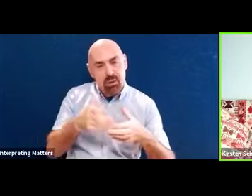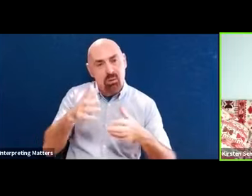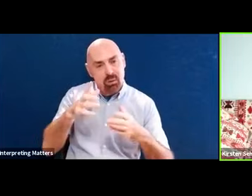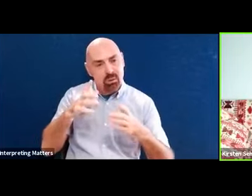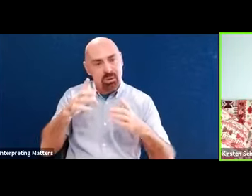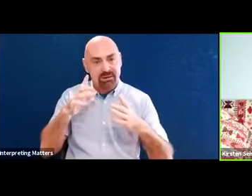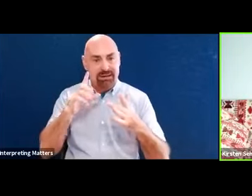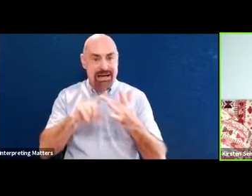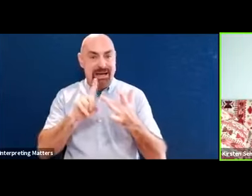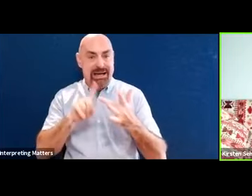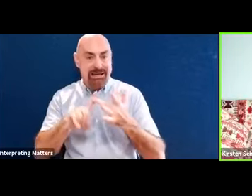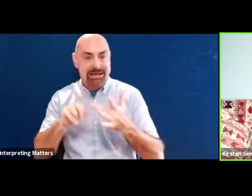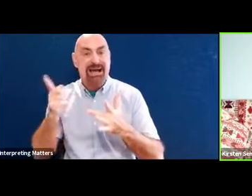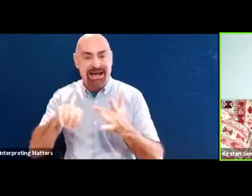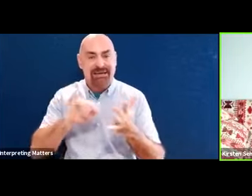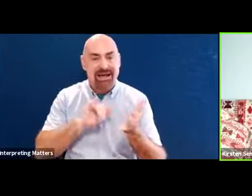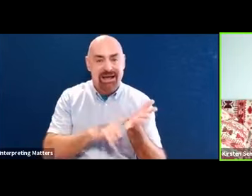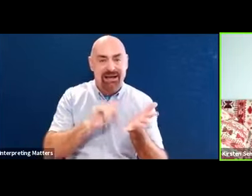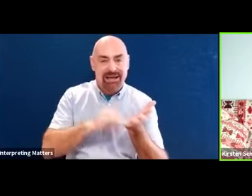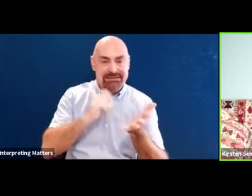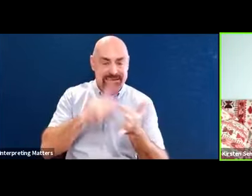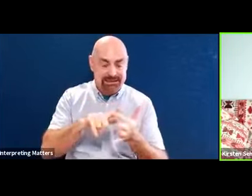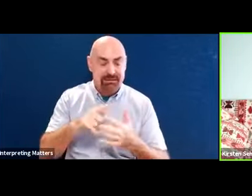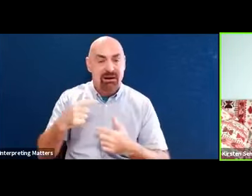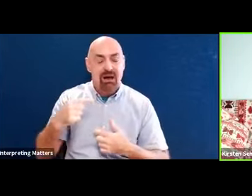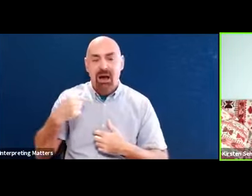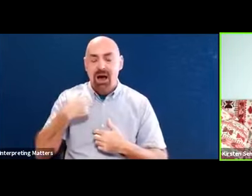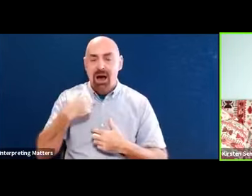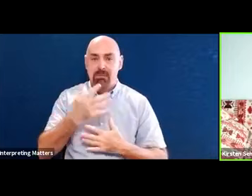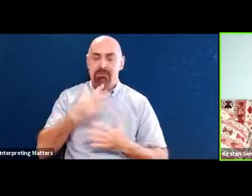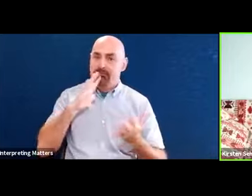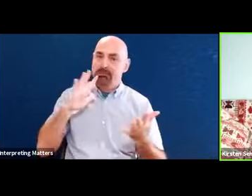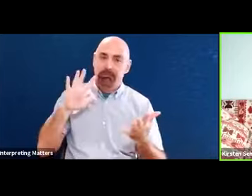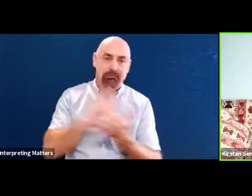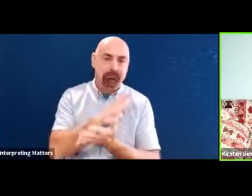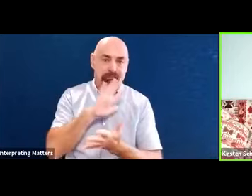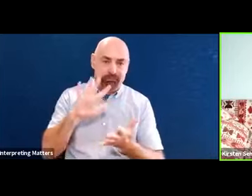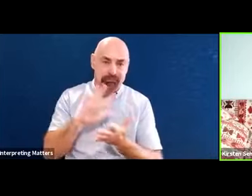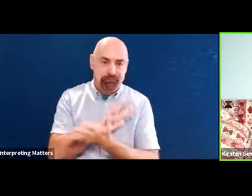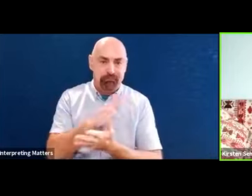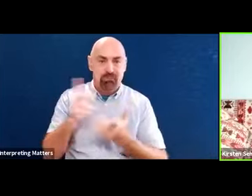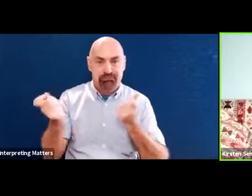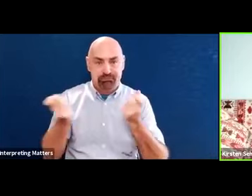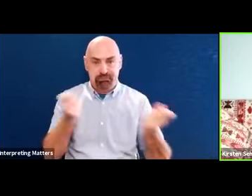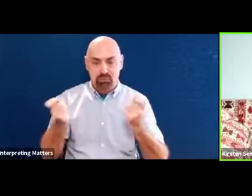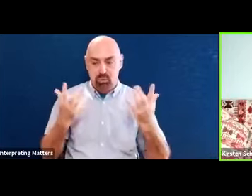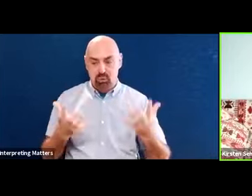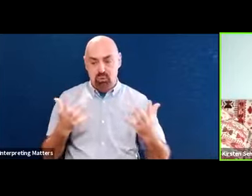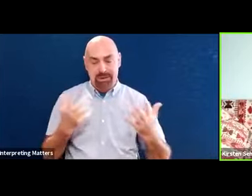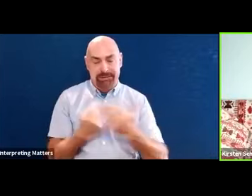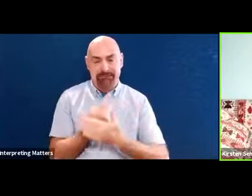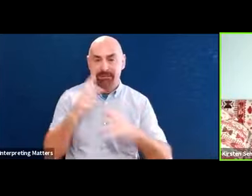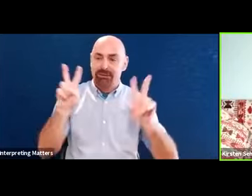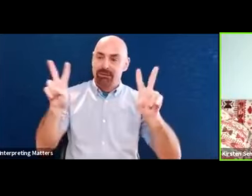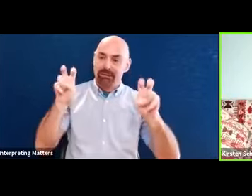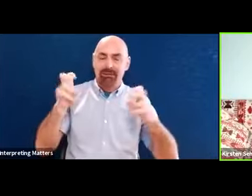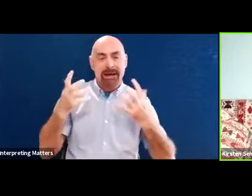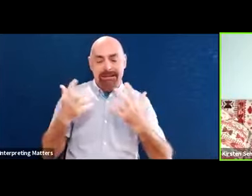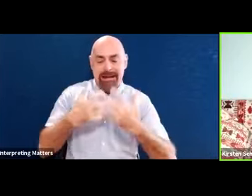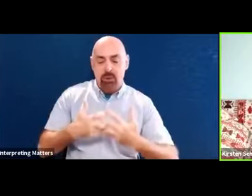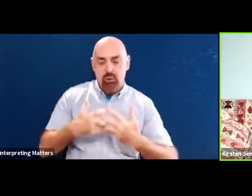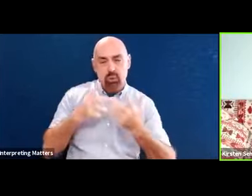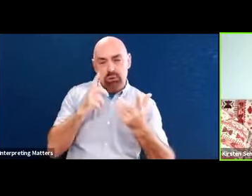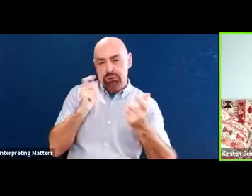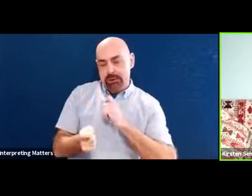at the LSE. I am incredibly pleased to be chairing today's event entitled Technological